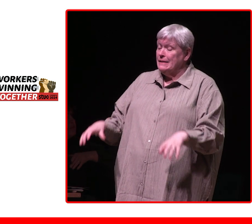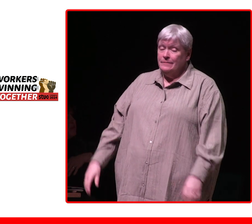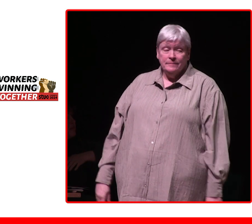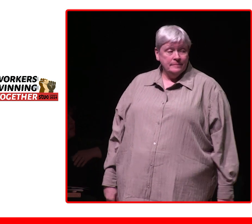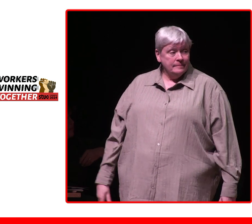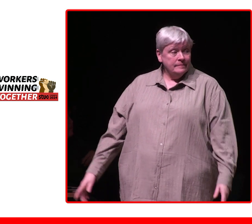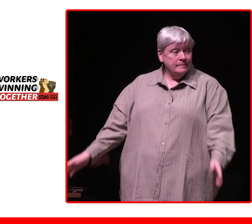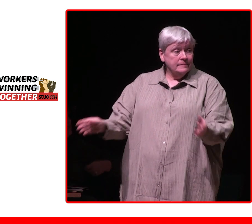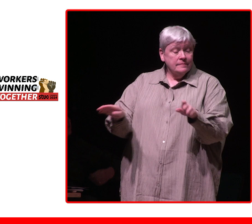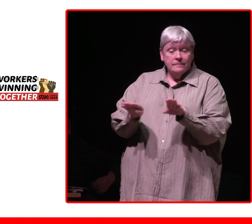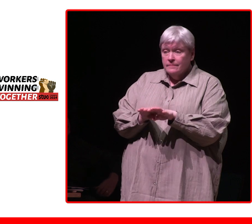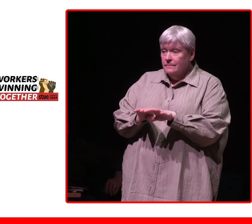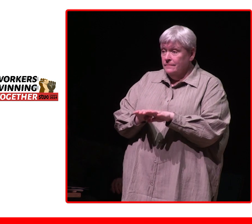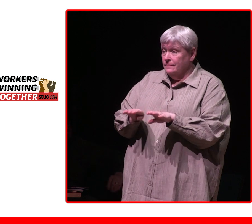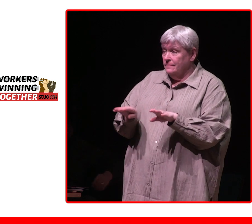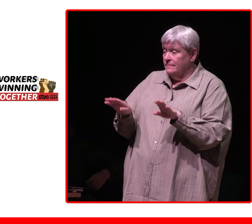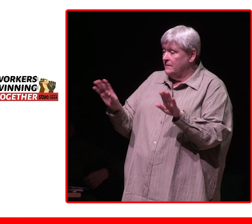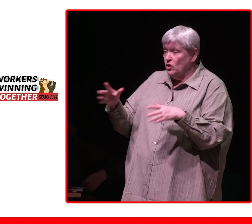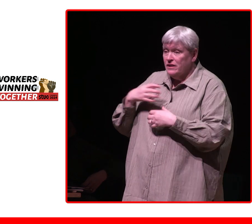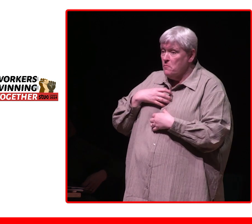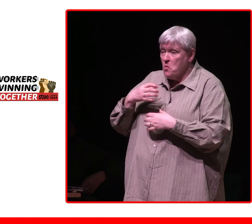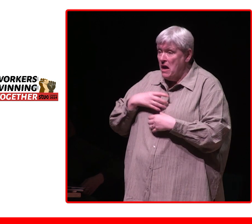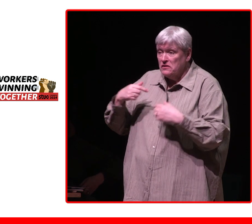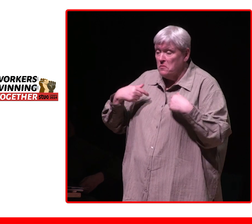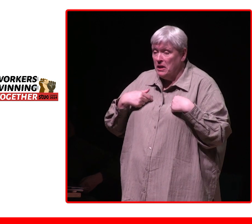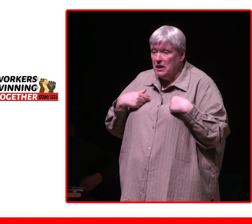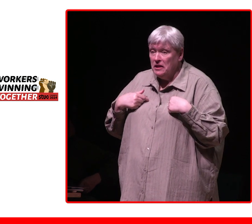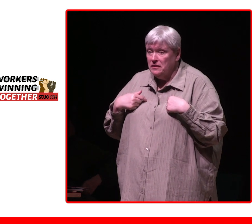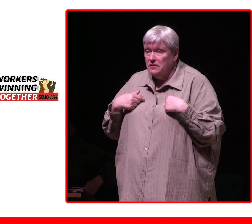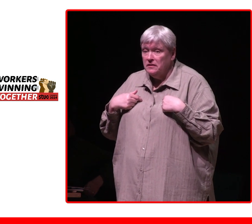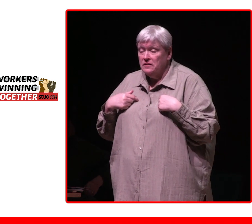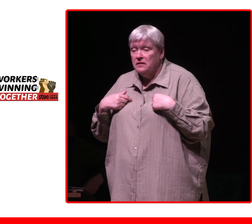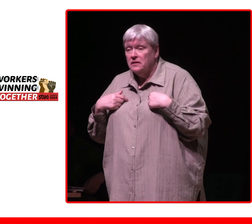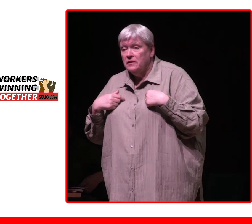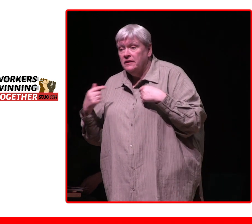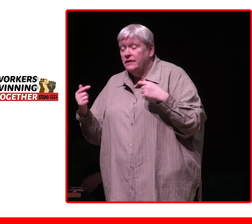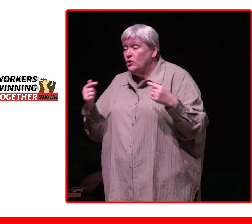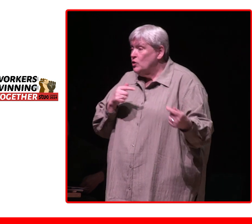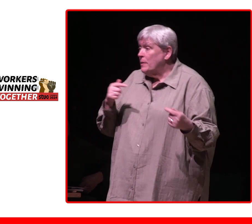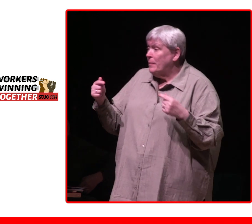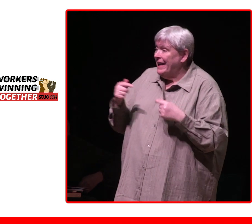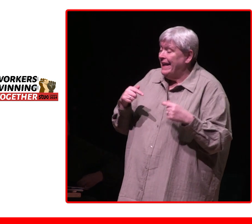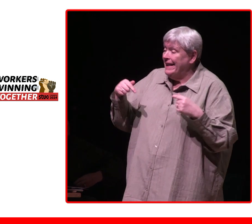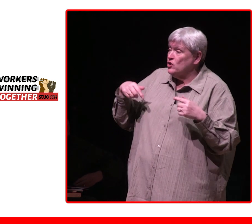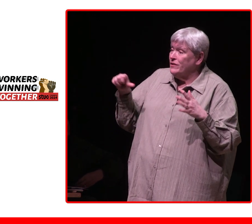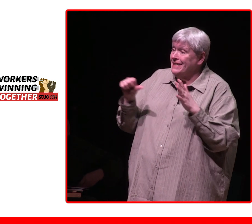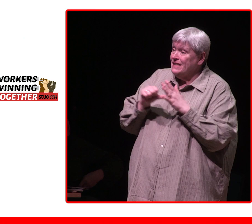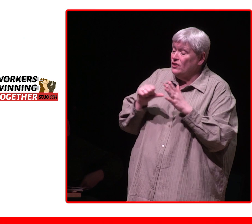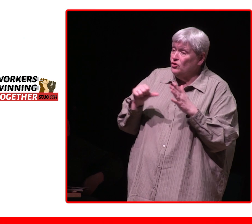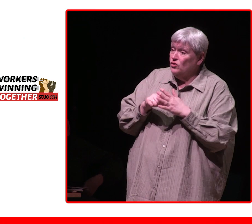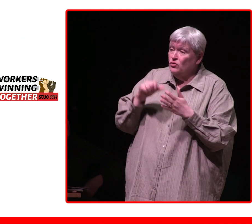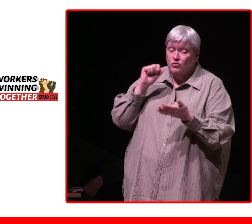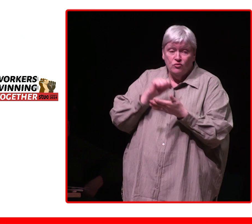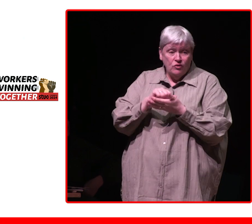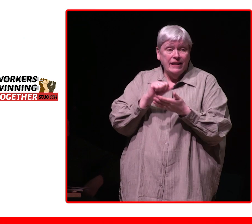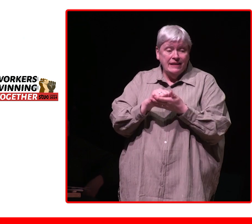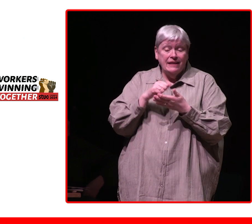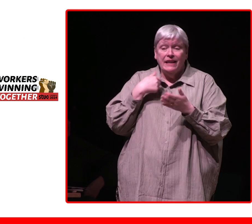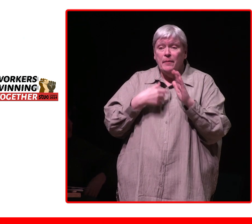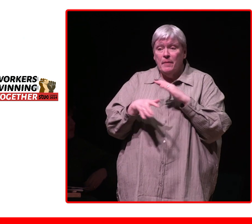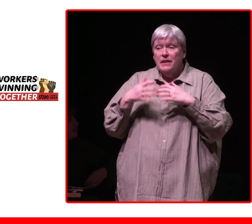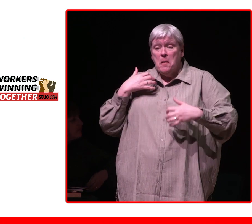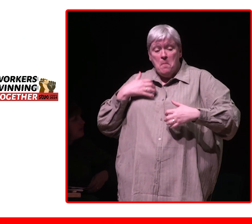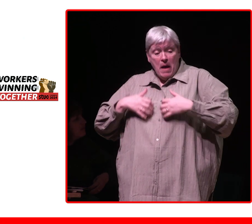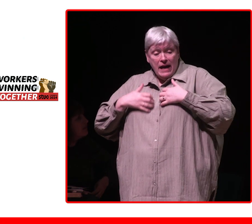In closing, it's of no surprise to me, Congress, that our debates on this issue have quite rightly been passionate